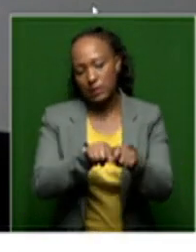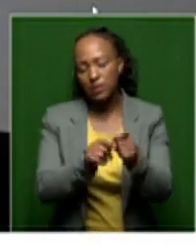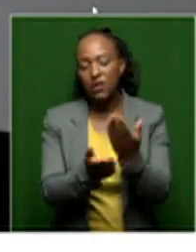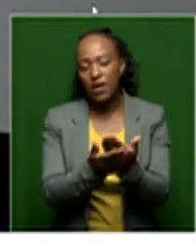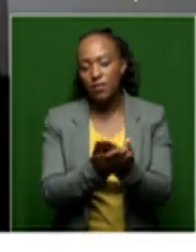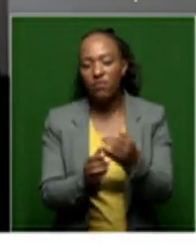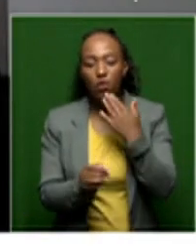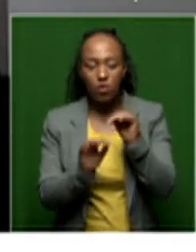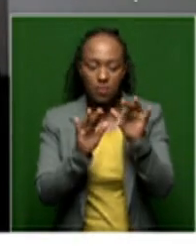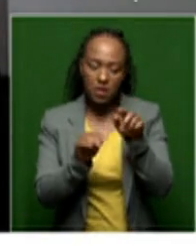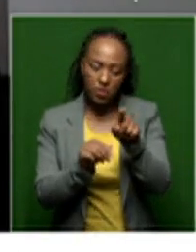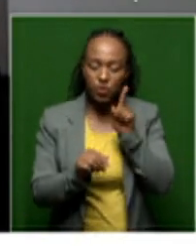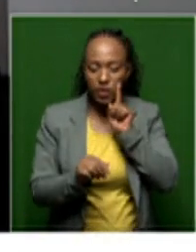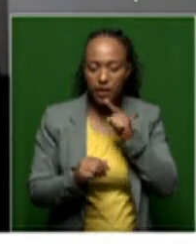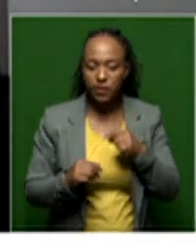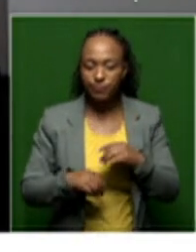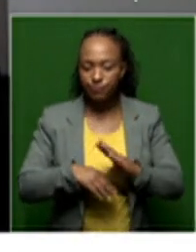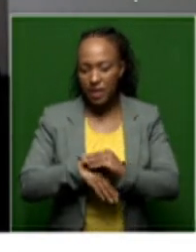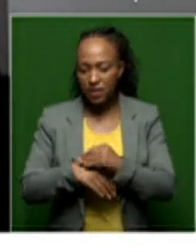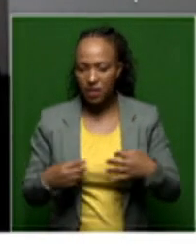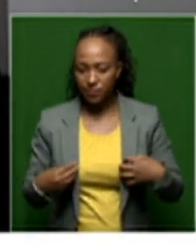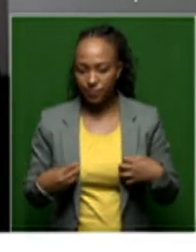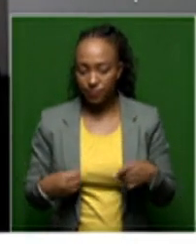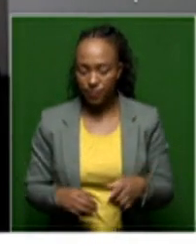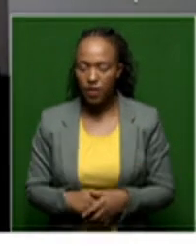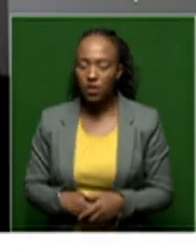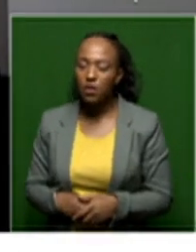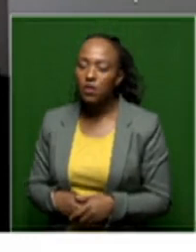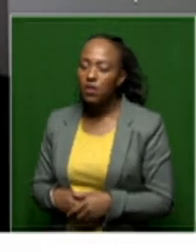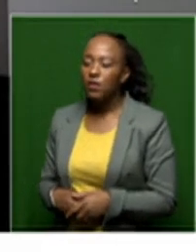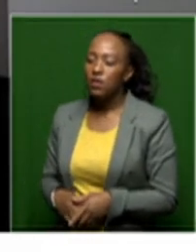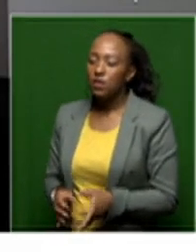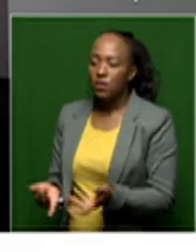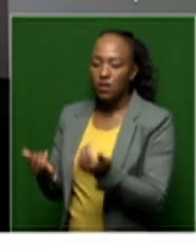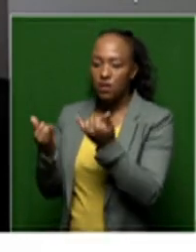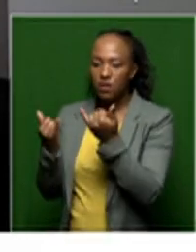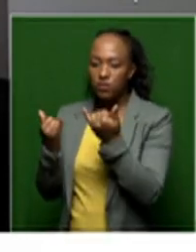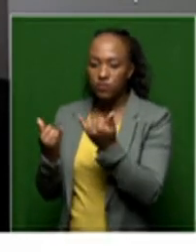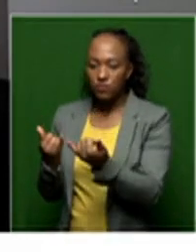people. I mean, there are some people, and I mean, I'll take quite a dramatic